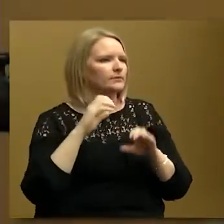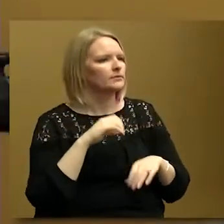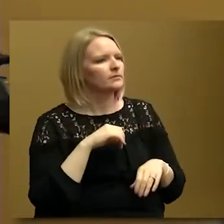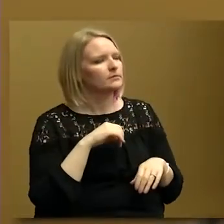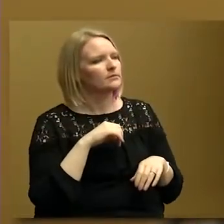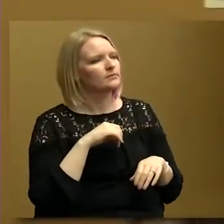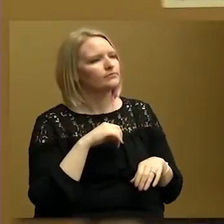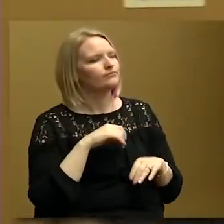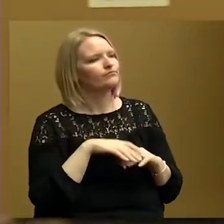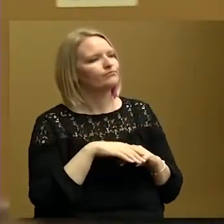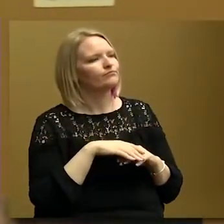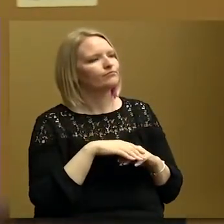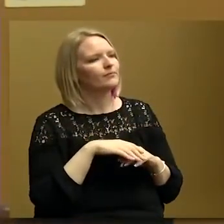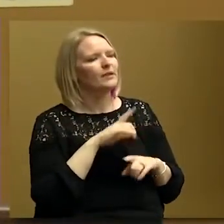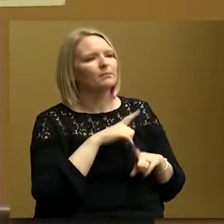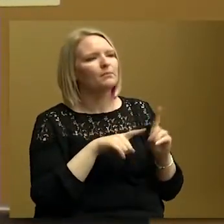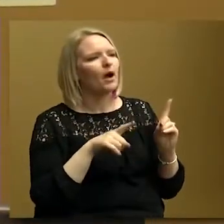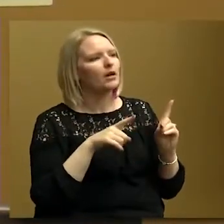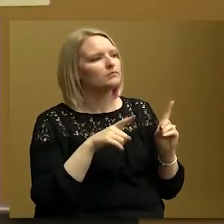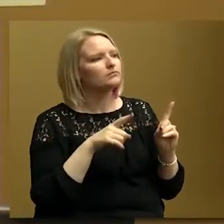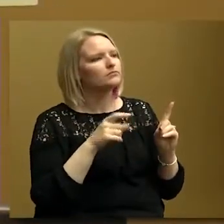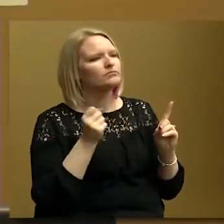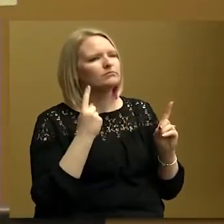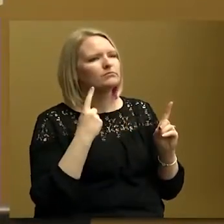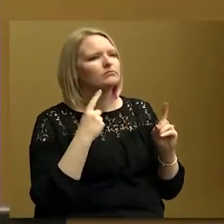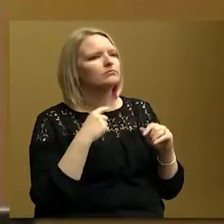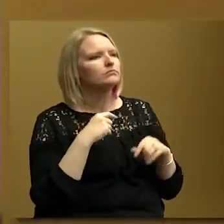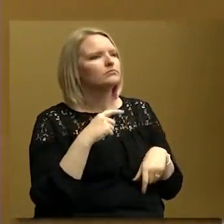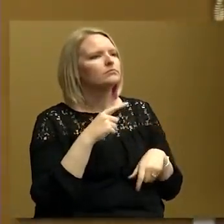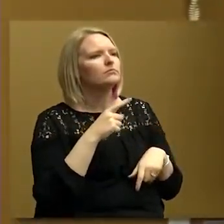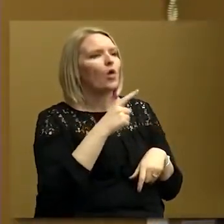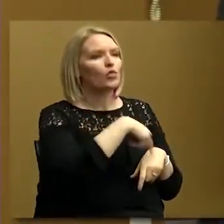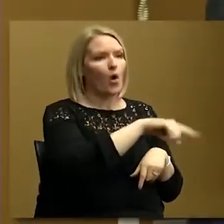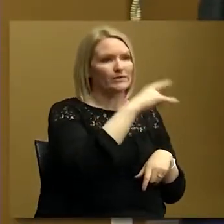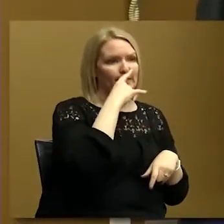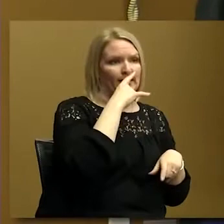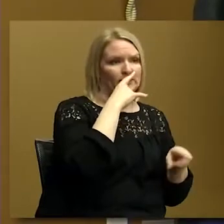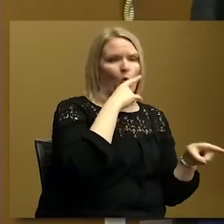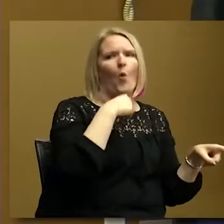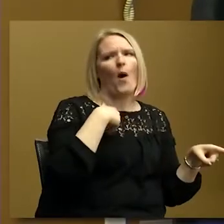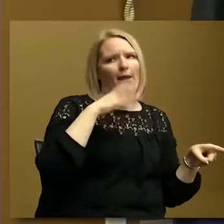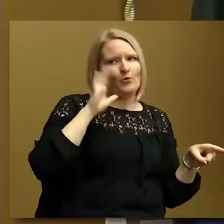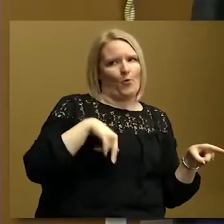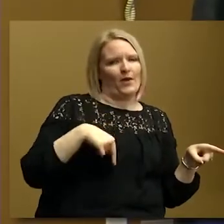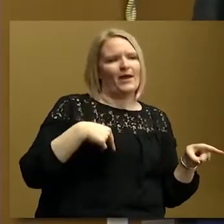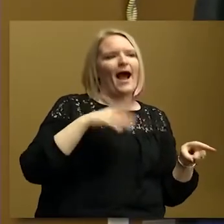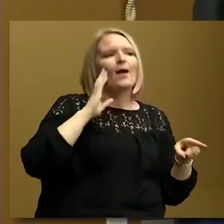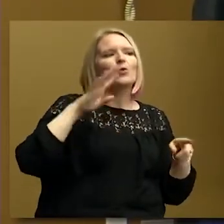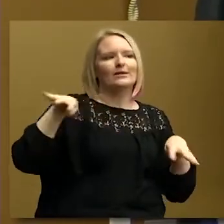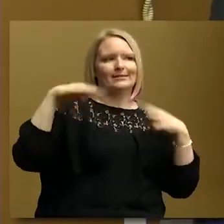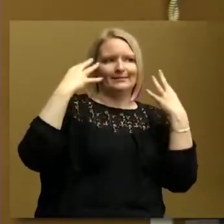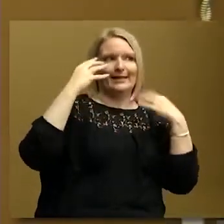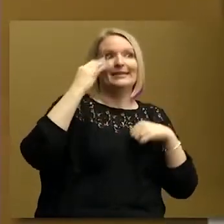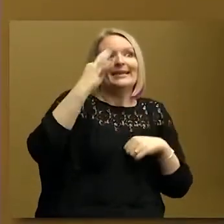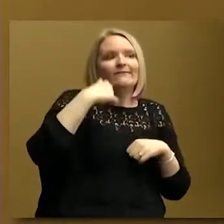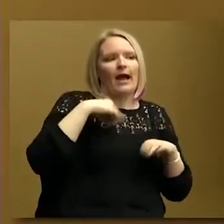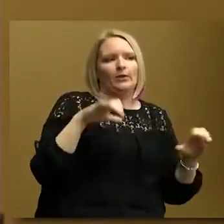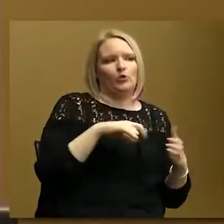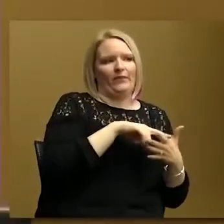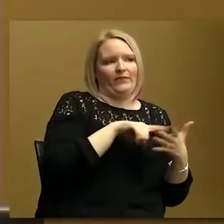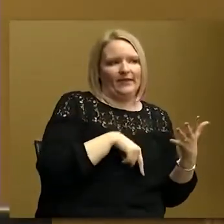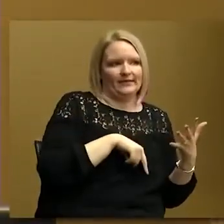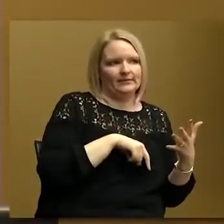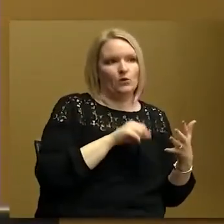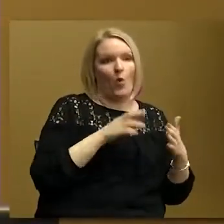that's where these kids that they've learned this gets attention or this gets